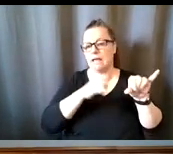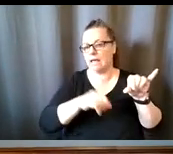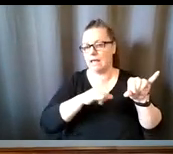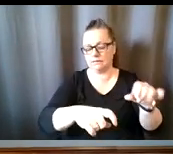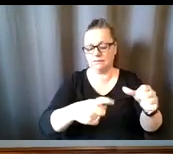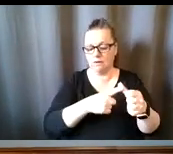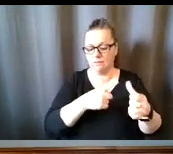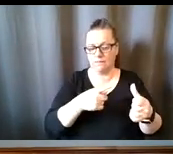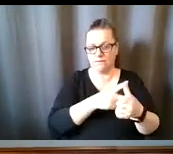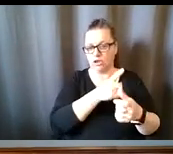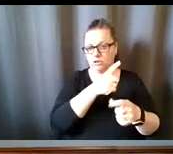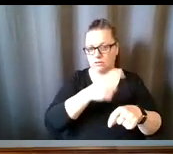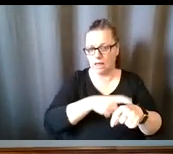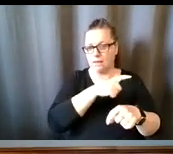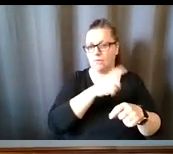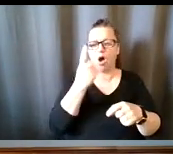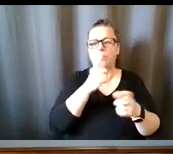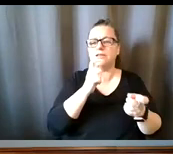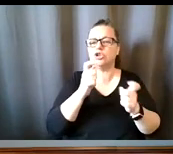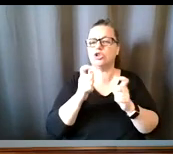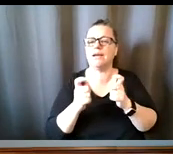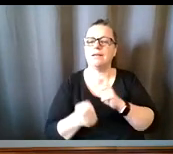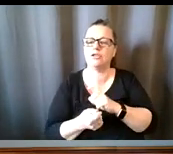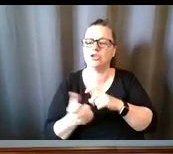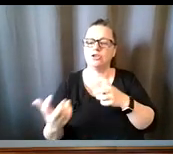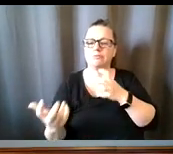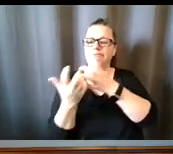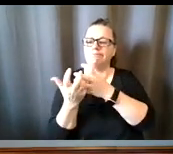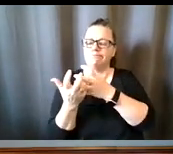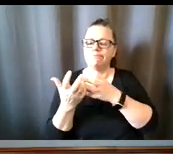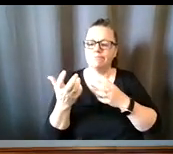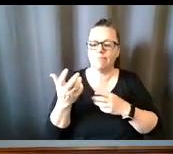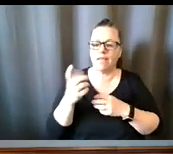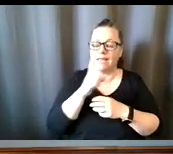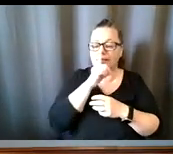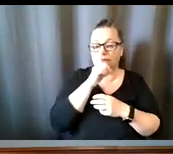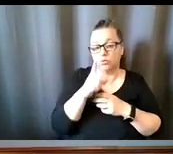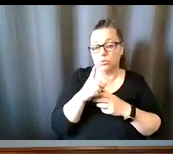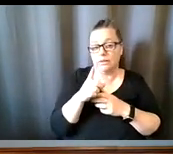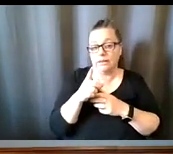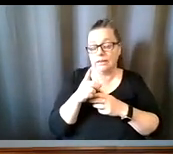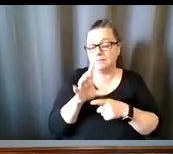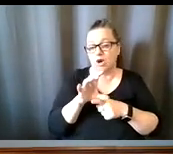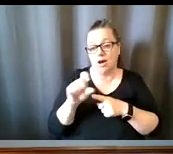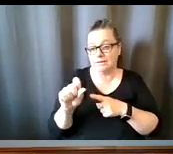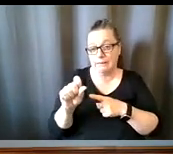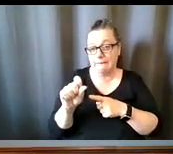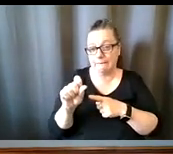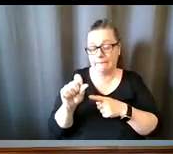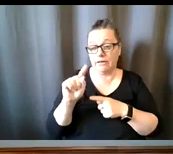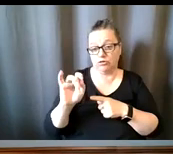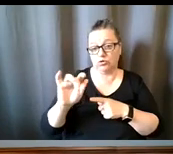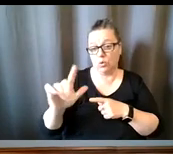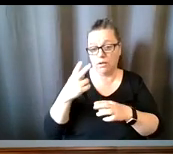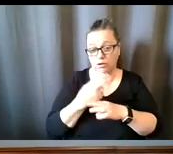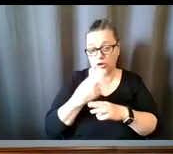time that they created it. It always changes, it always morphs, and it is it's an awesome tool to use